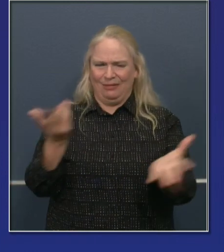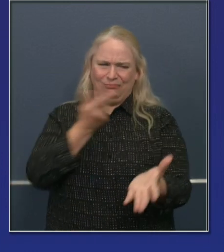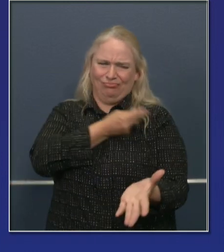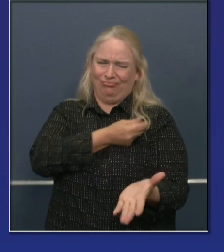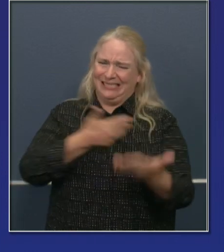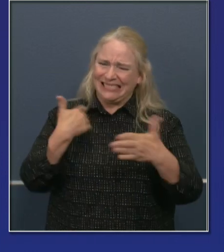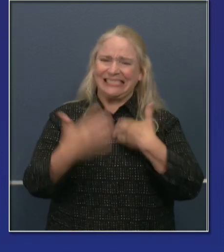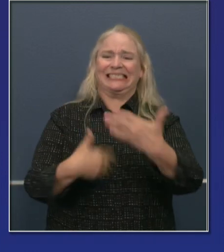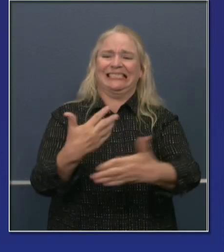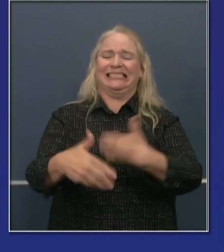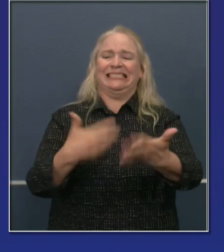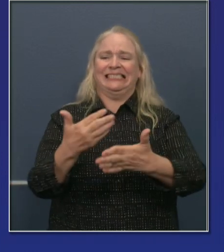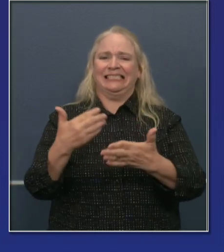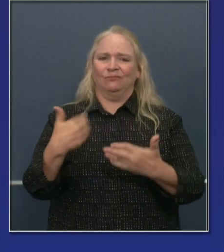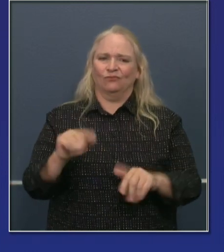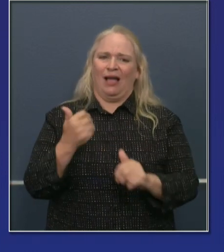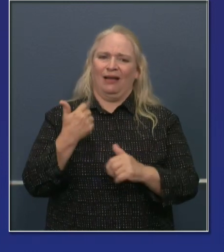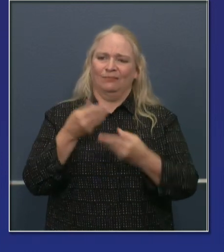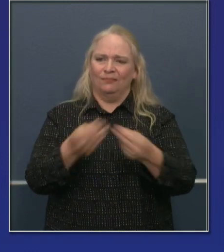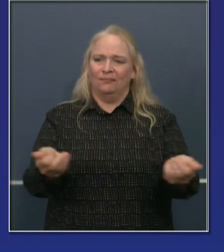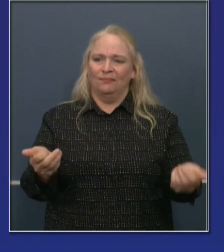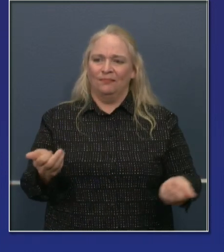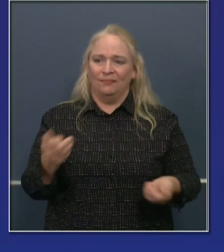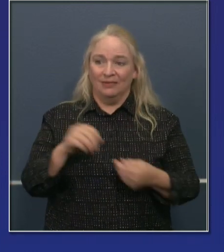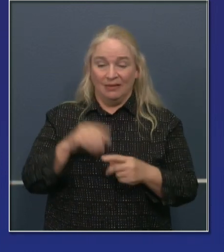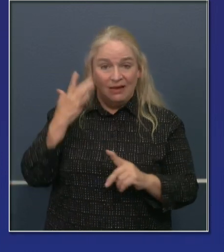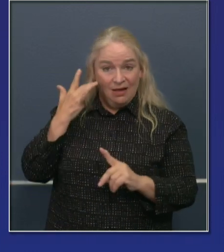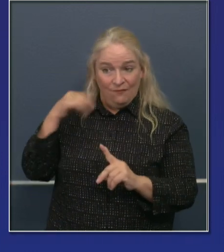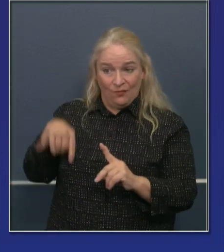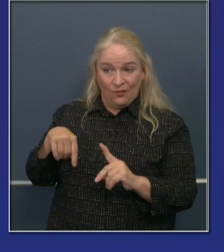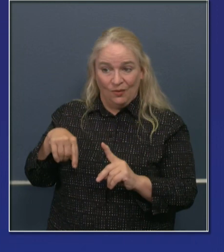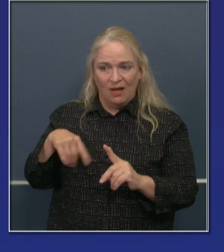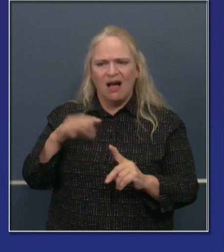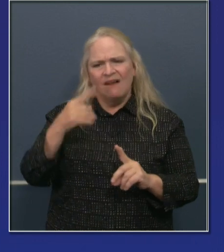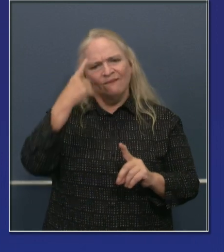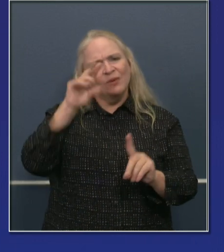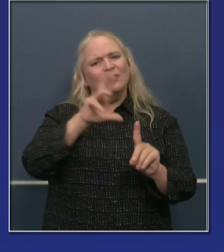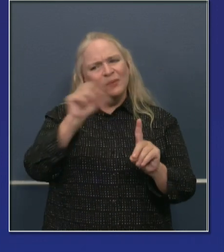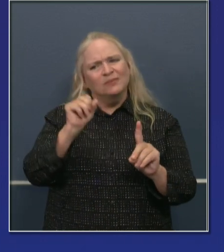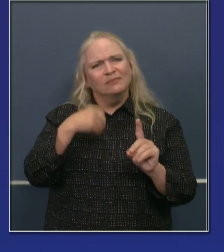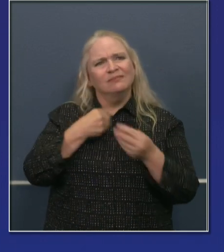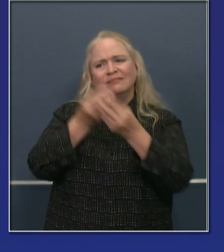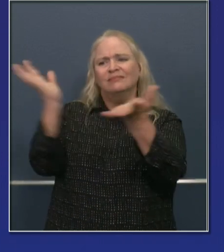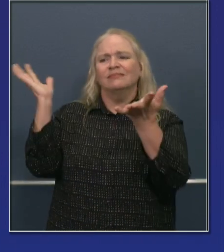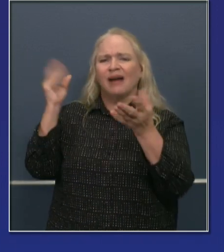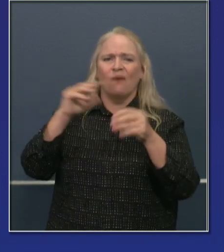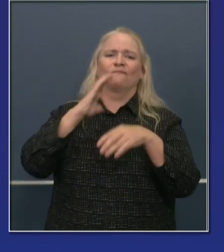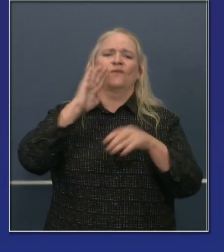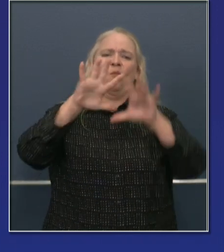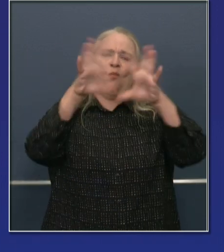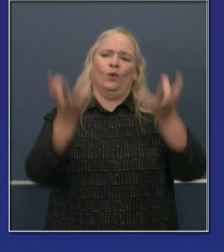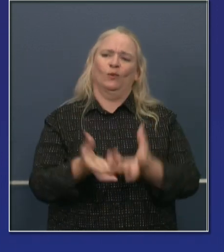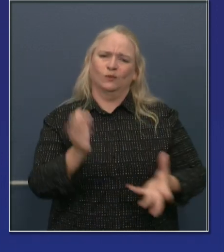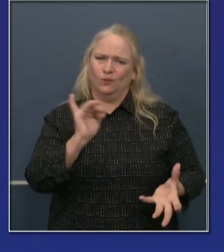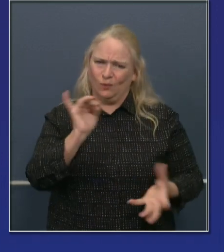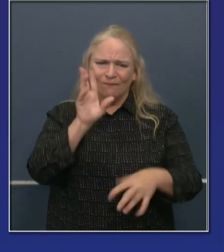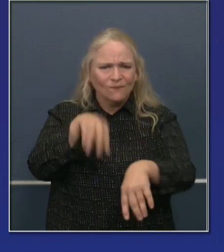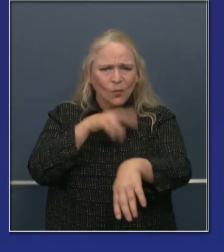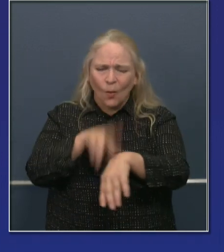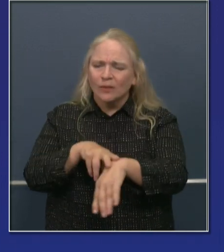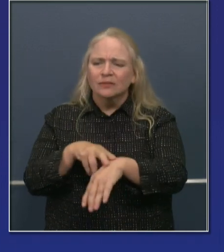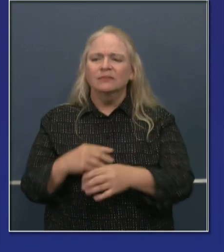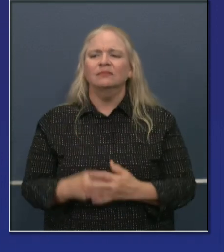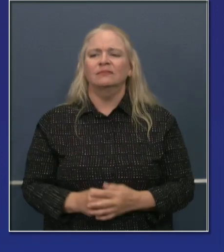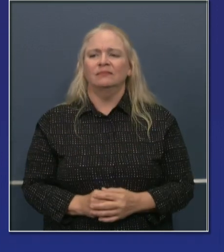way that does justice not only to the state but our nation and the world in an immediate term. But there are some